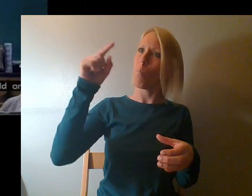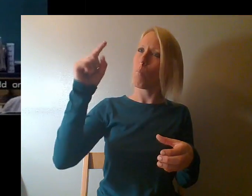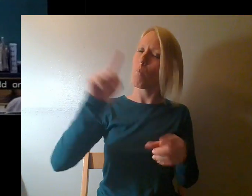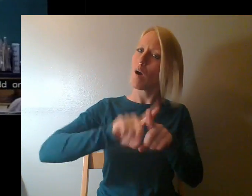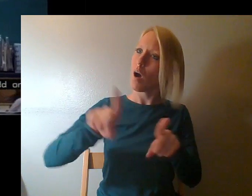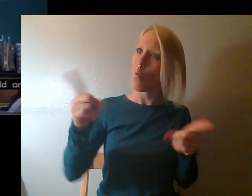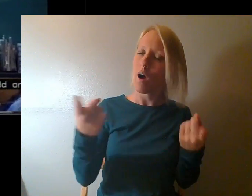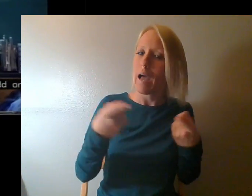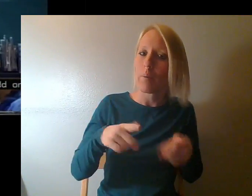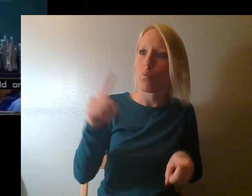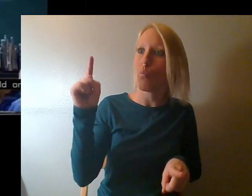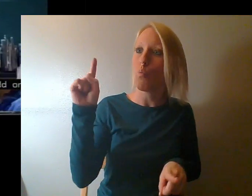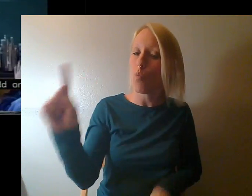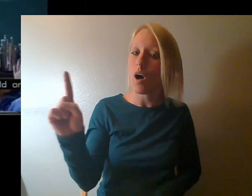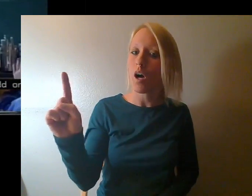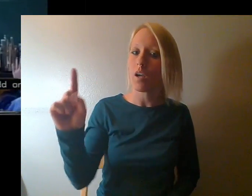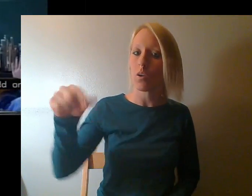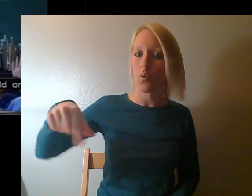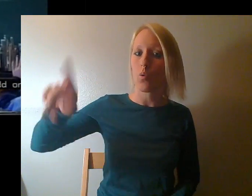quart of water?